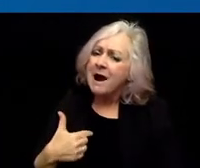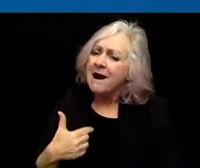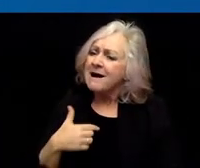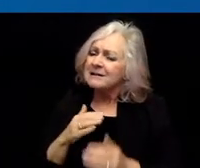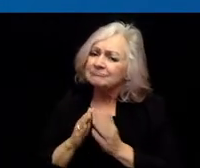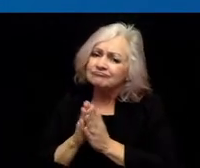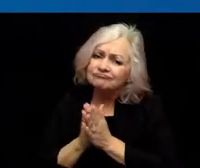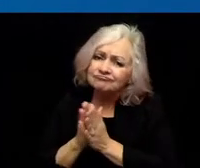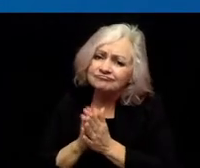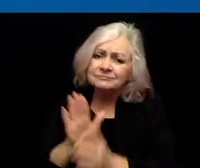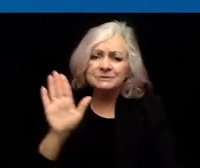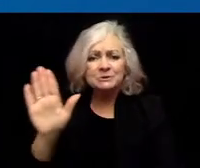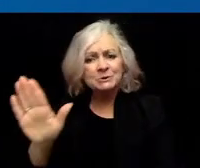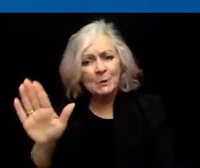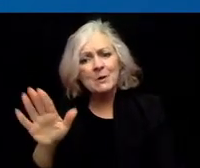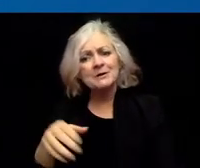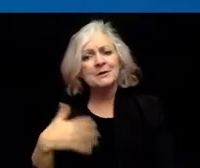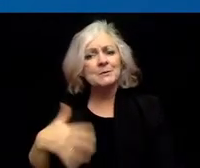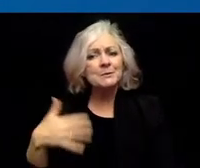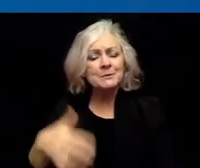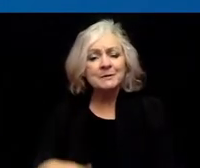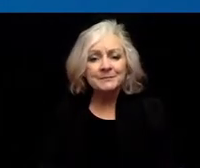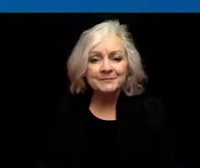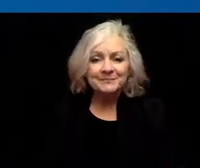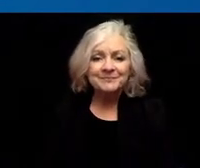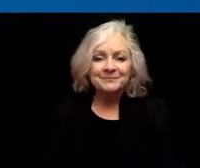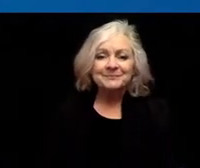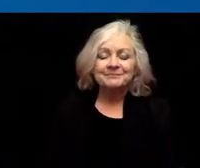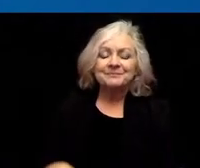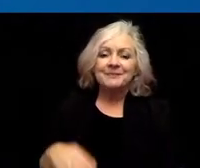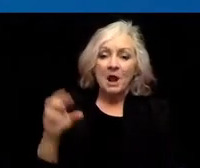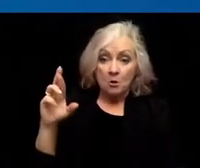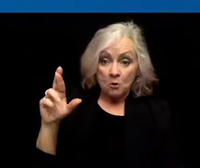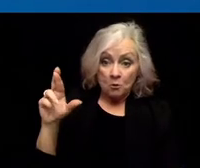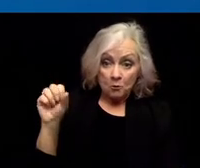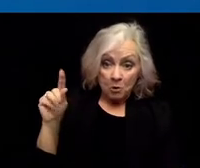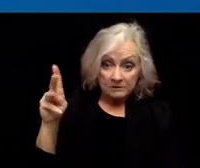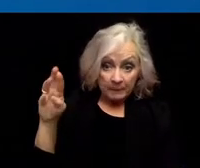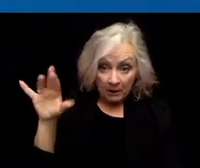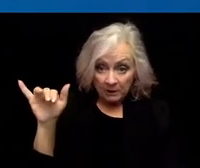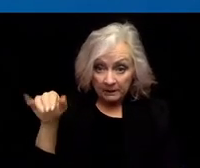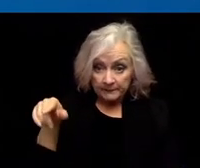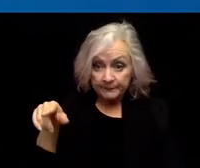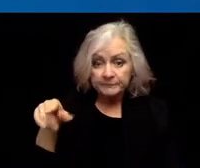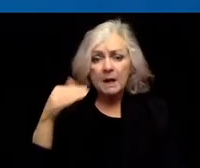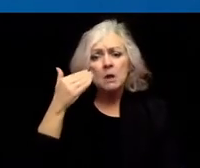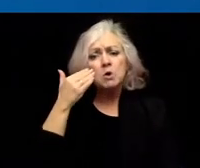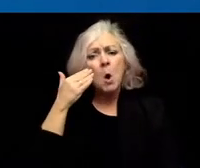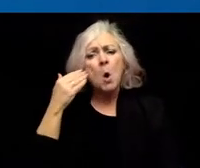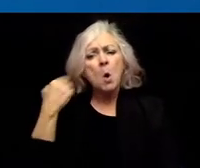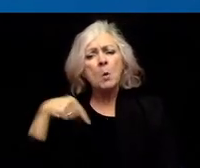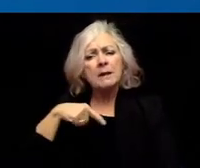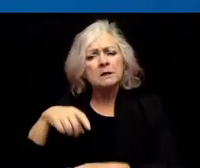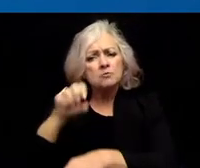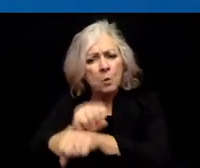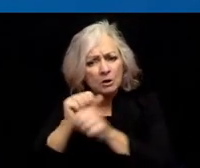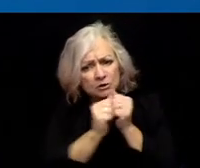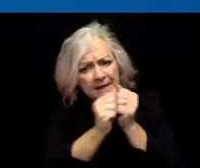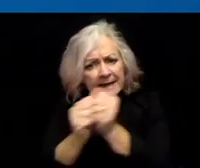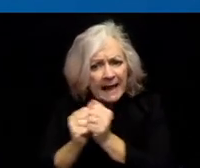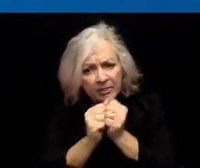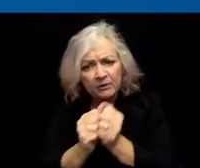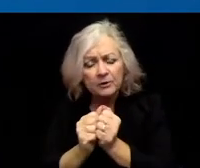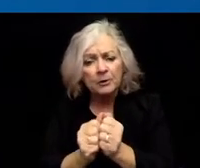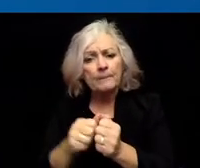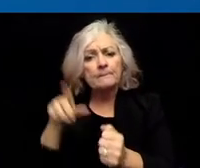you. Rosemary, I know it takes a village. A community has to work together to make sure folks with intellectual disabilities have the supports they need to live the full lives